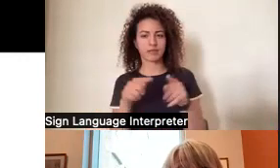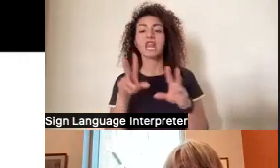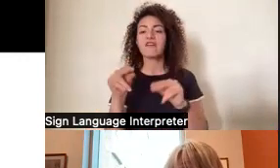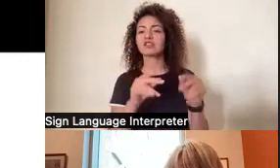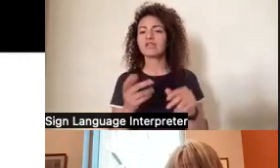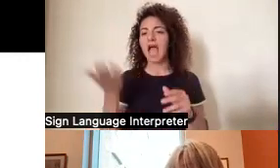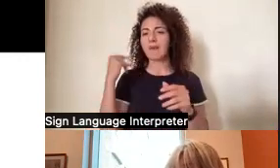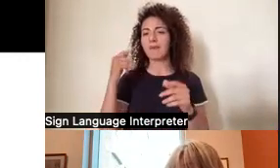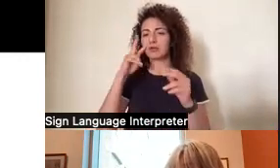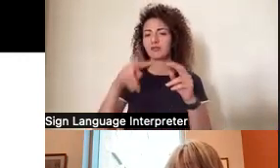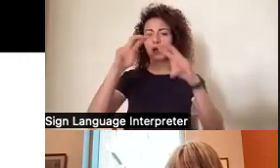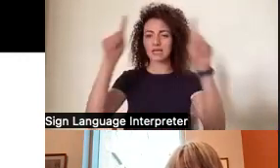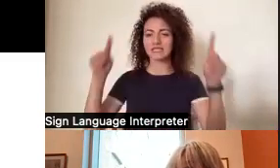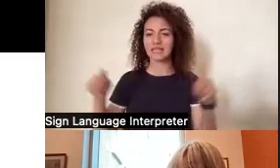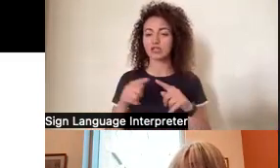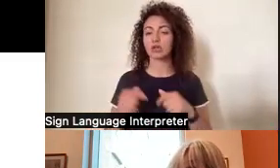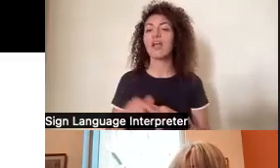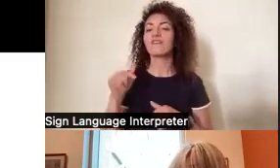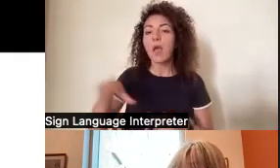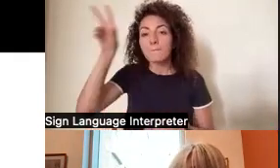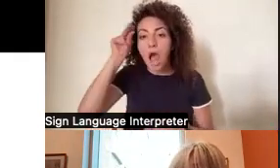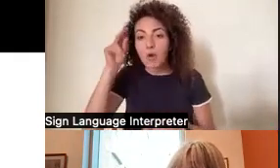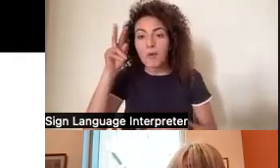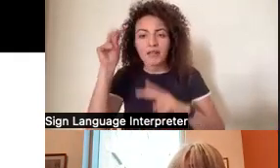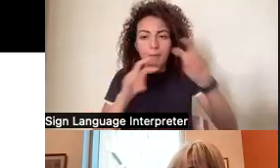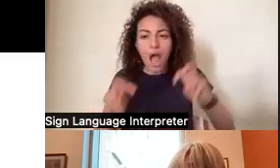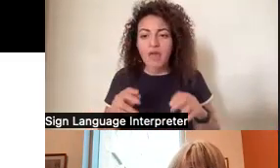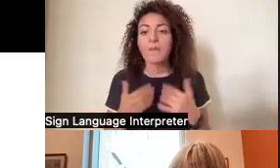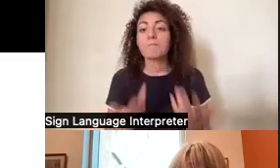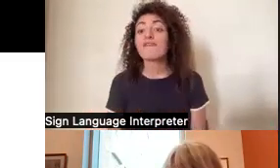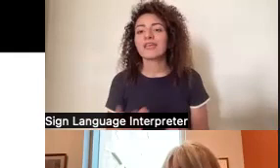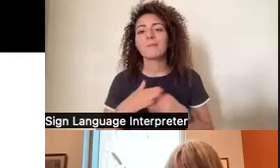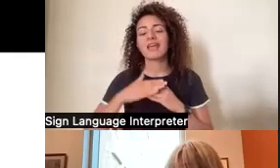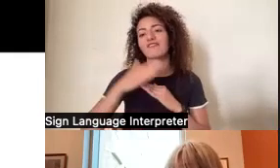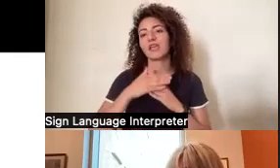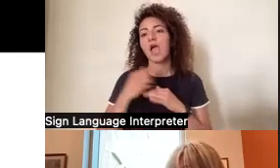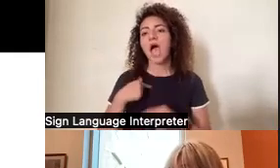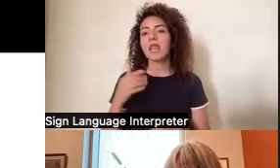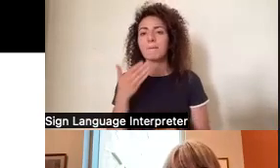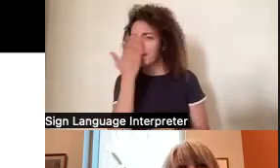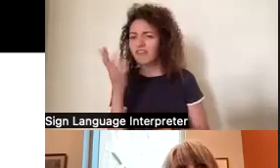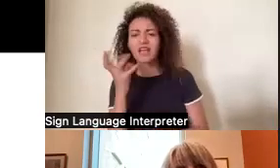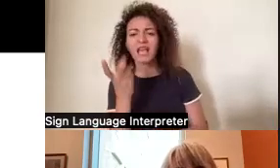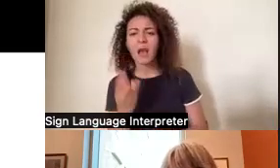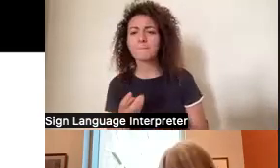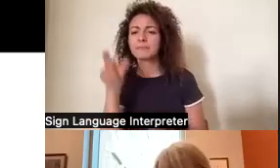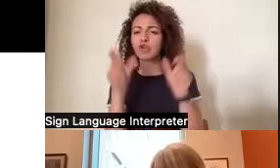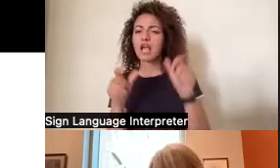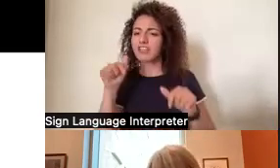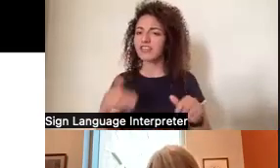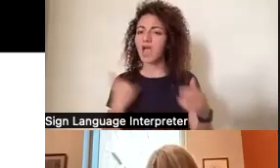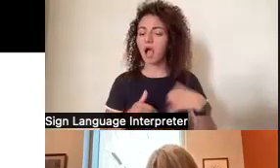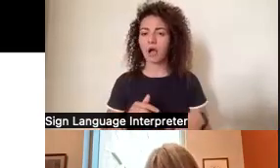We lack data on disability. If we do not know how many people have a disability, how can we absolutely